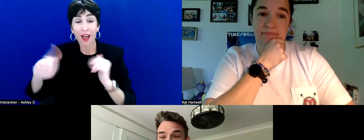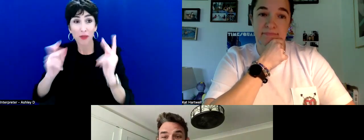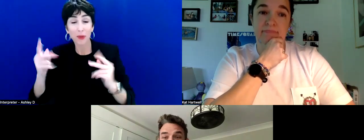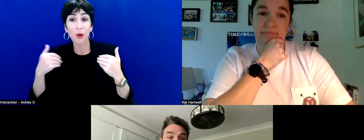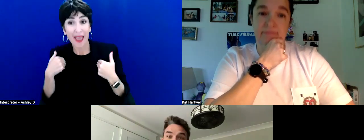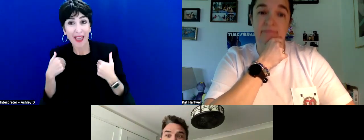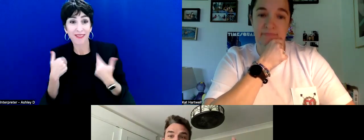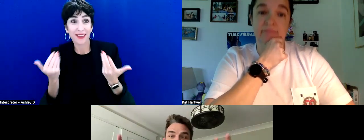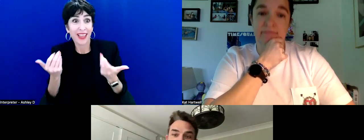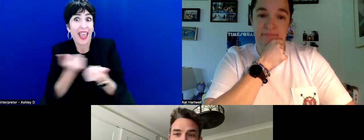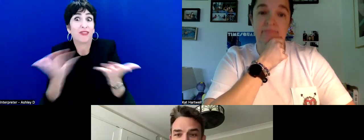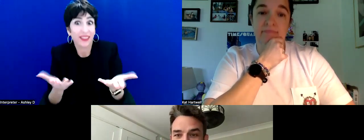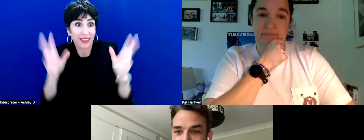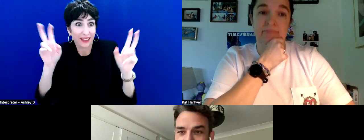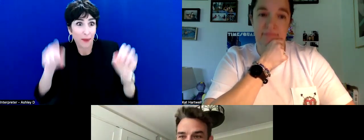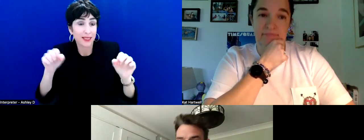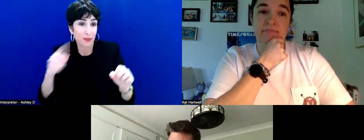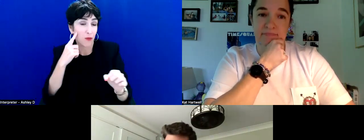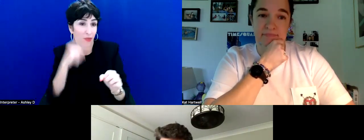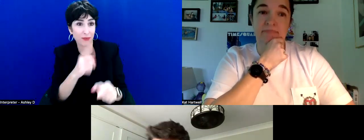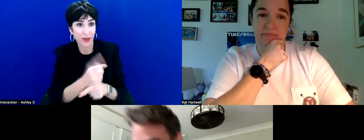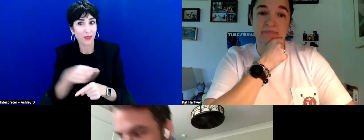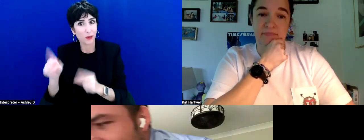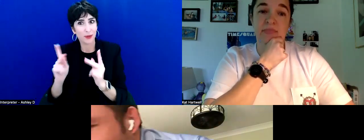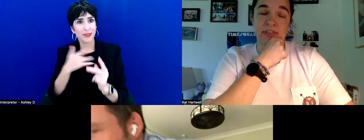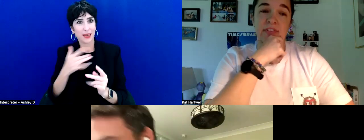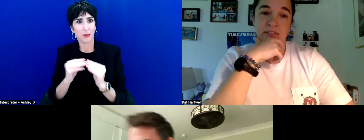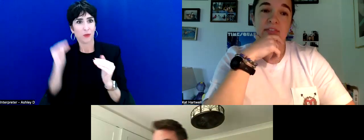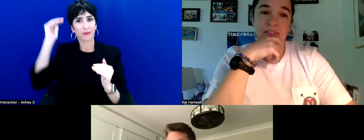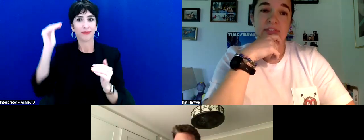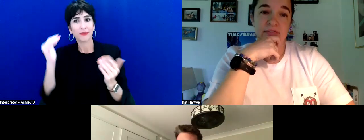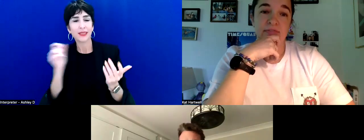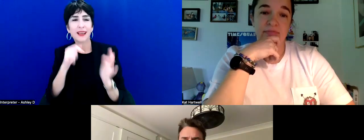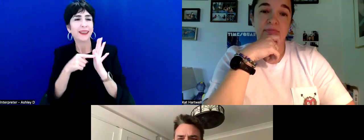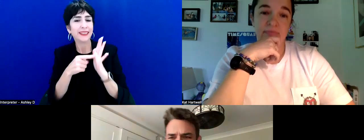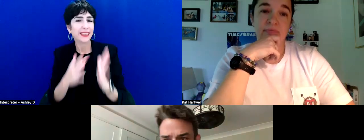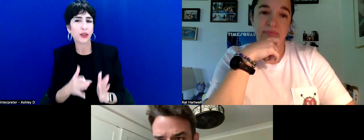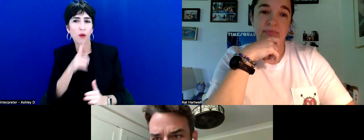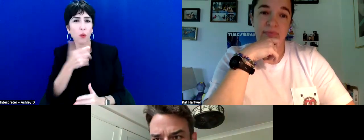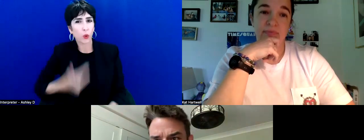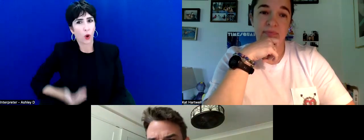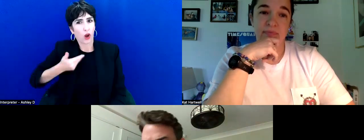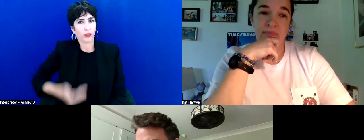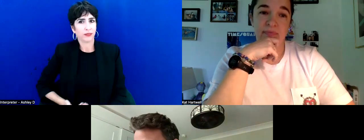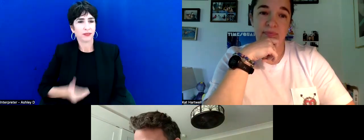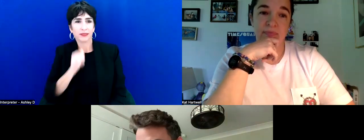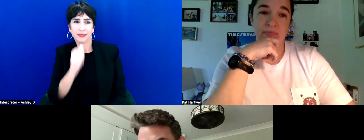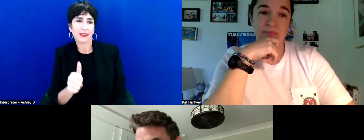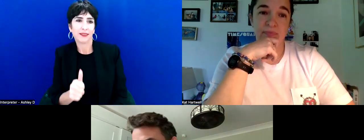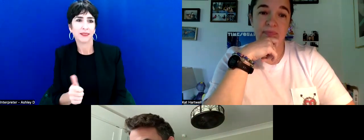have everything going for them. You know what I mean? So it's not an indicator of of who you are. You